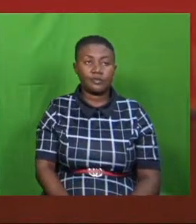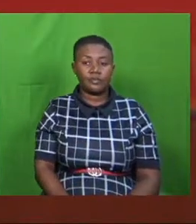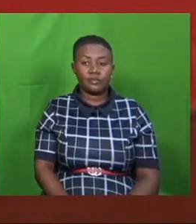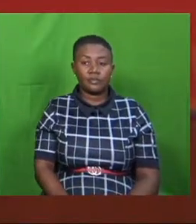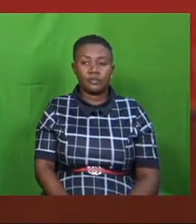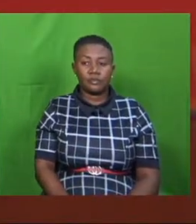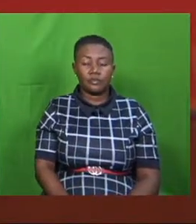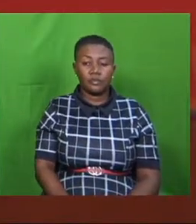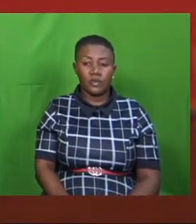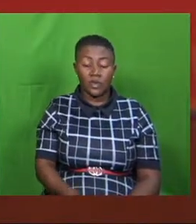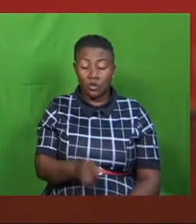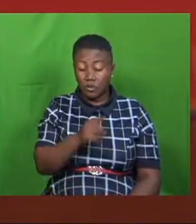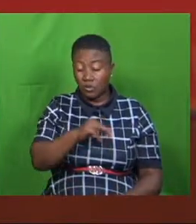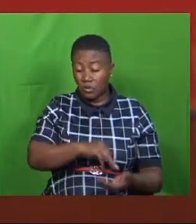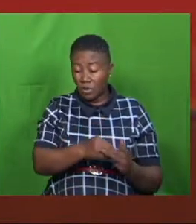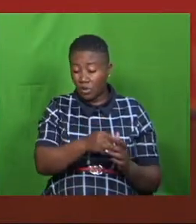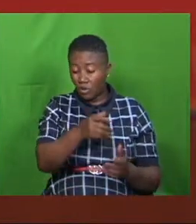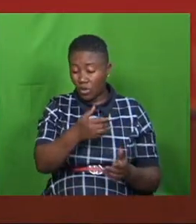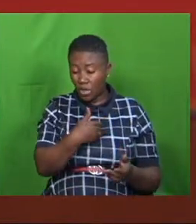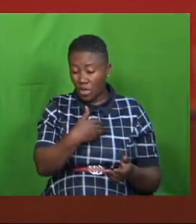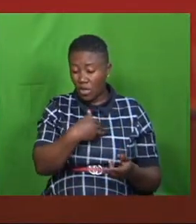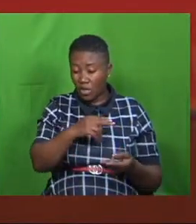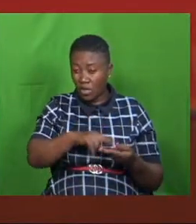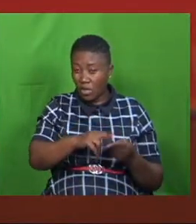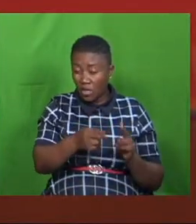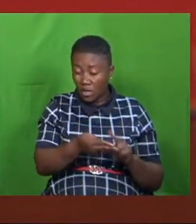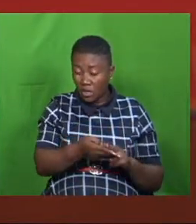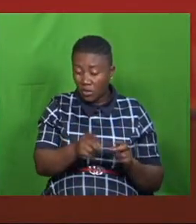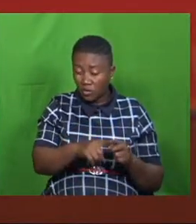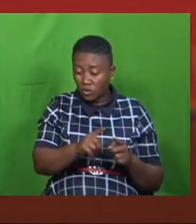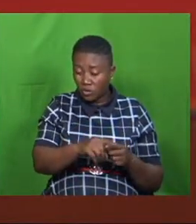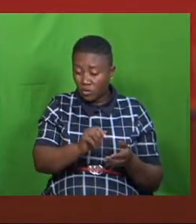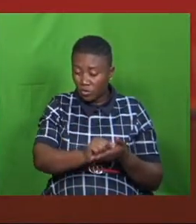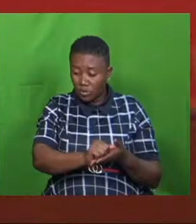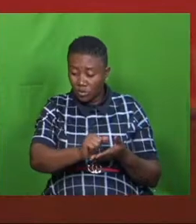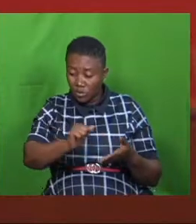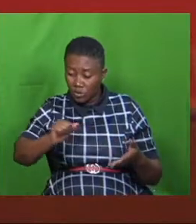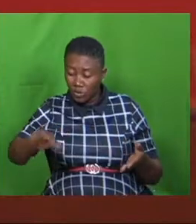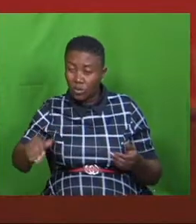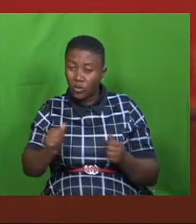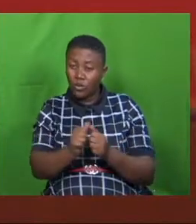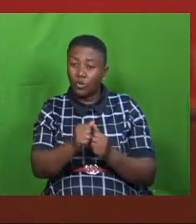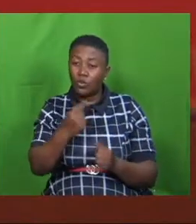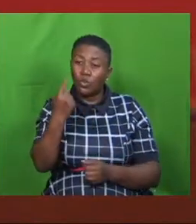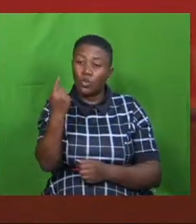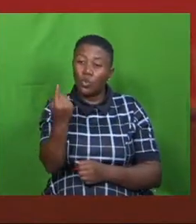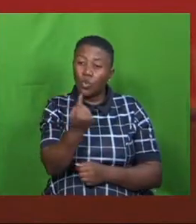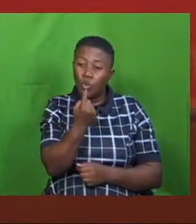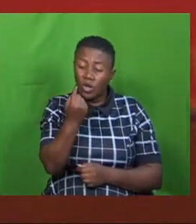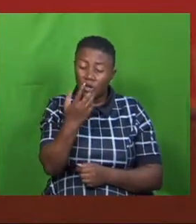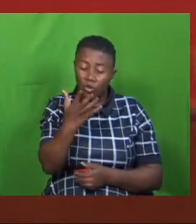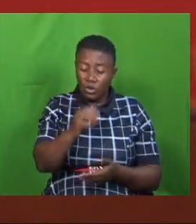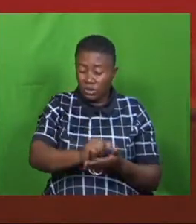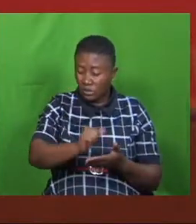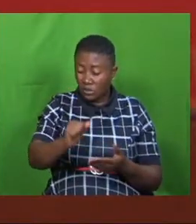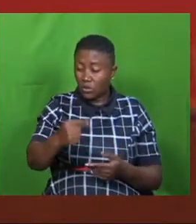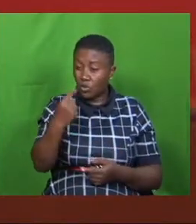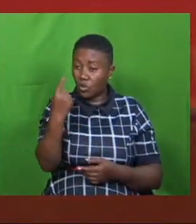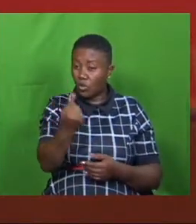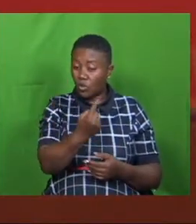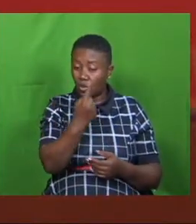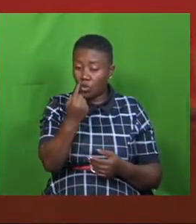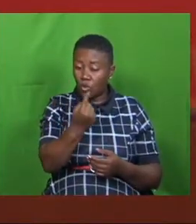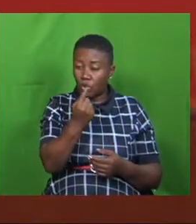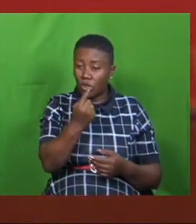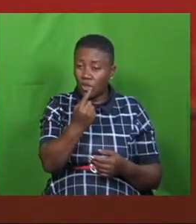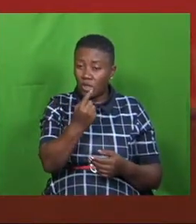they got the figures to be able to isolate the one dealing with only the motorway, but capture the